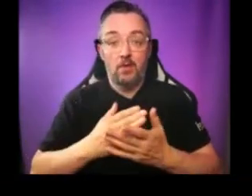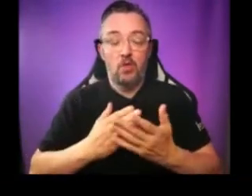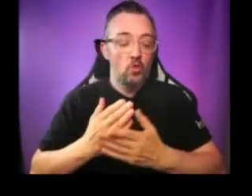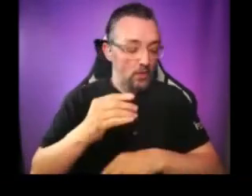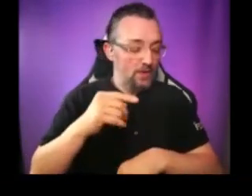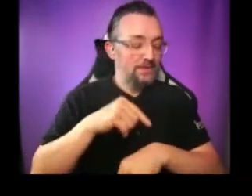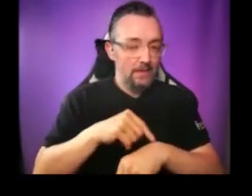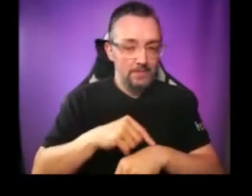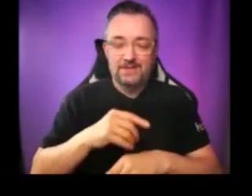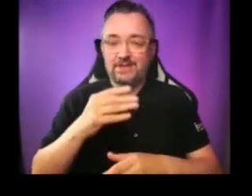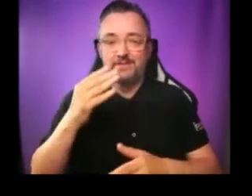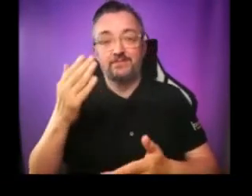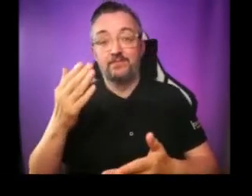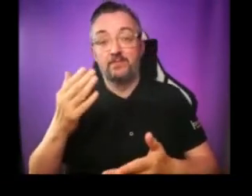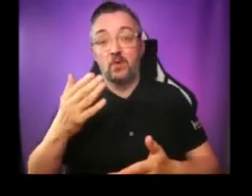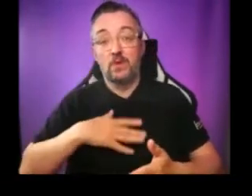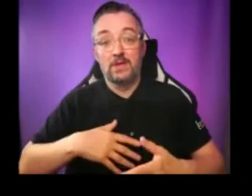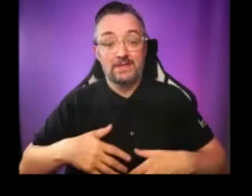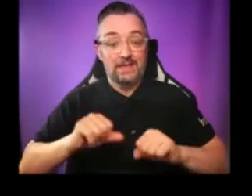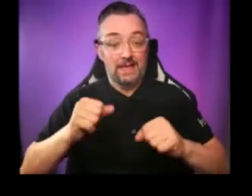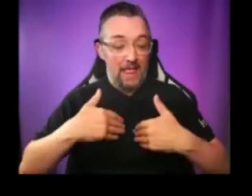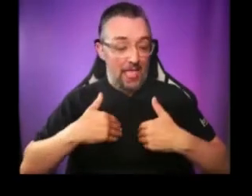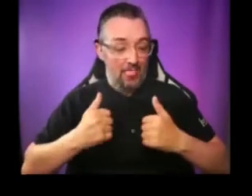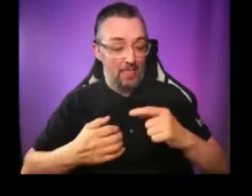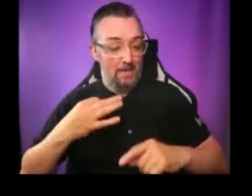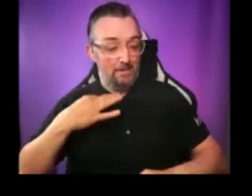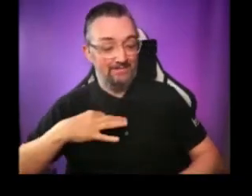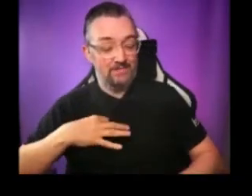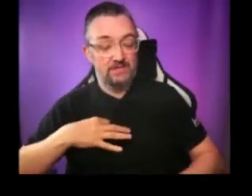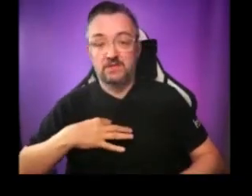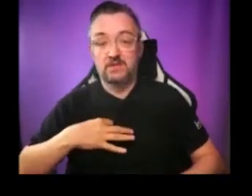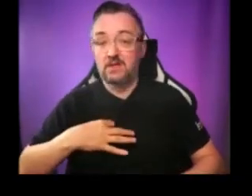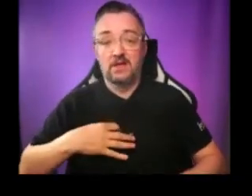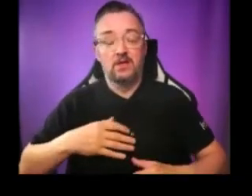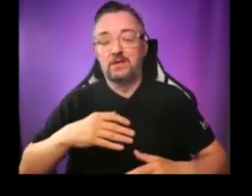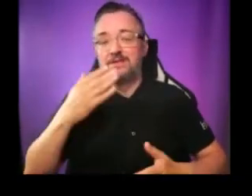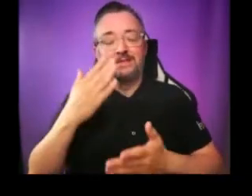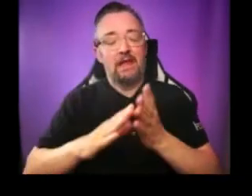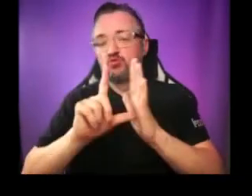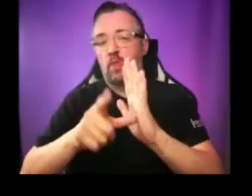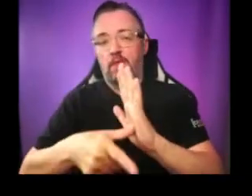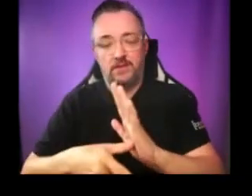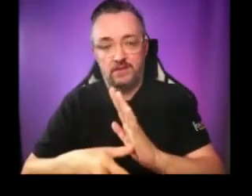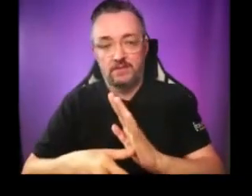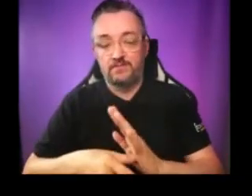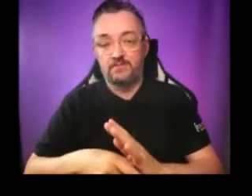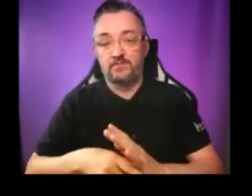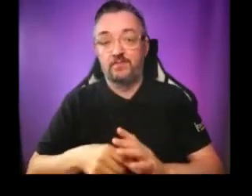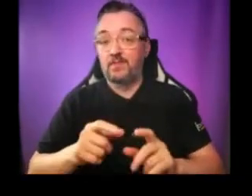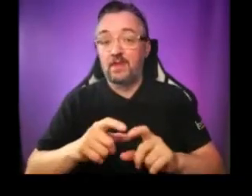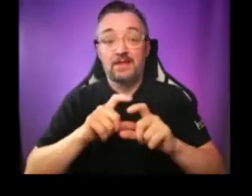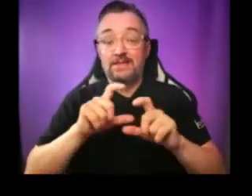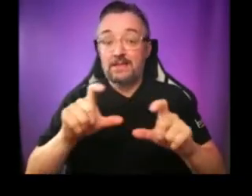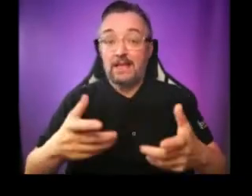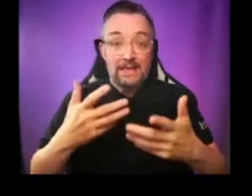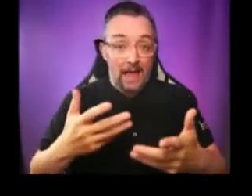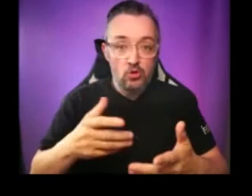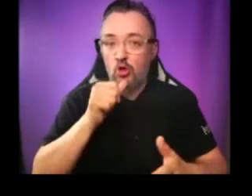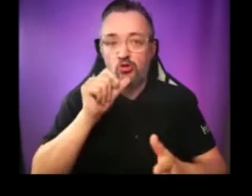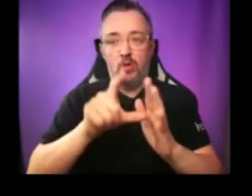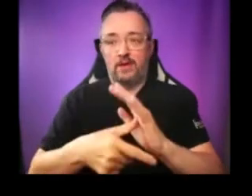It is never too late to gain health benefits from taking up physical activity. So in other words, it's still not too late to take